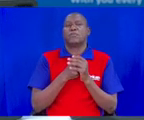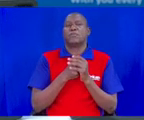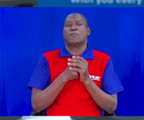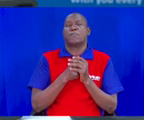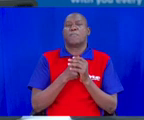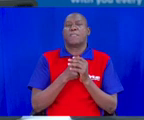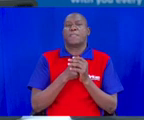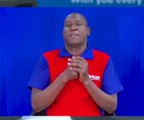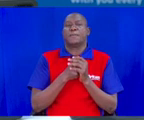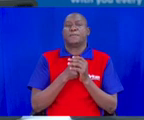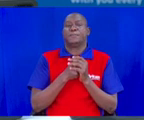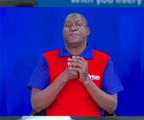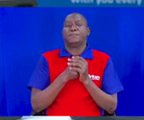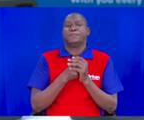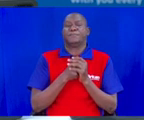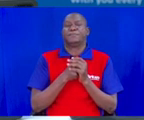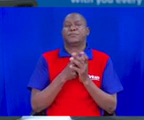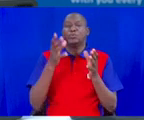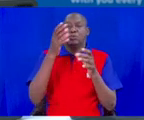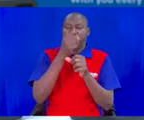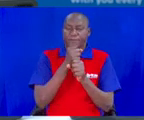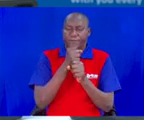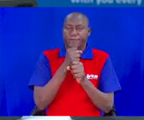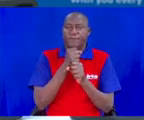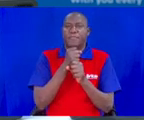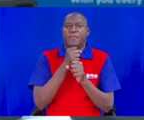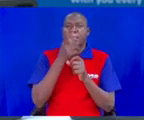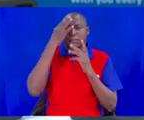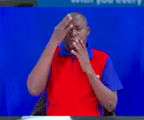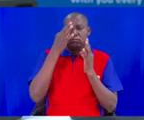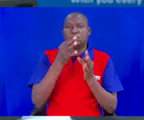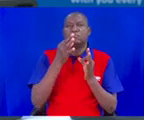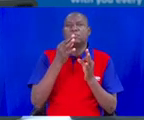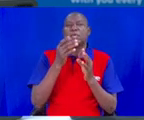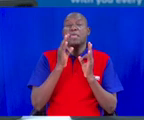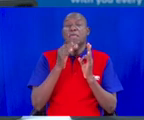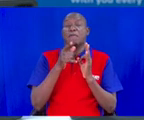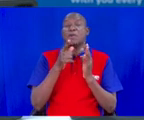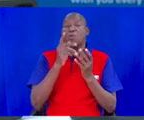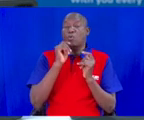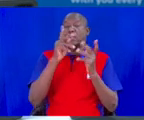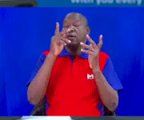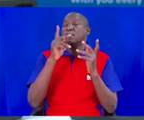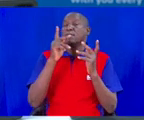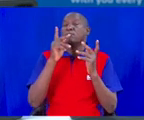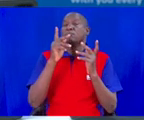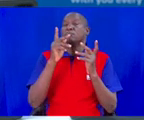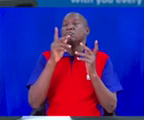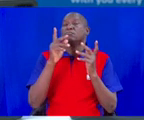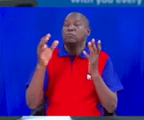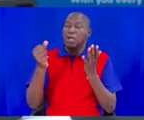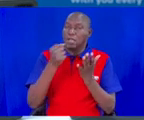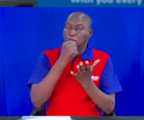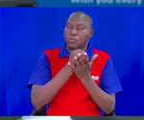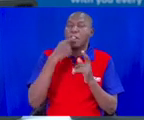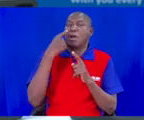is to receive, consider, and if deemed fit, adopt the annual report